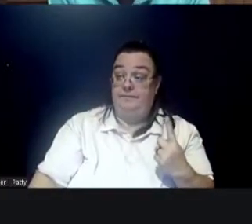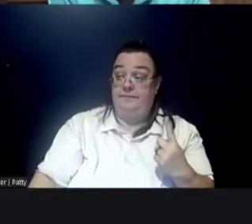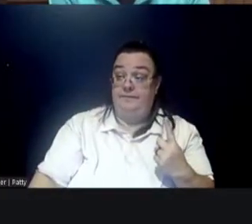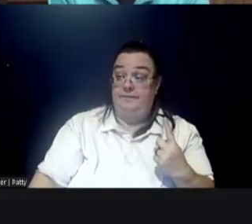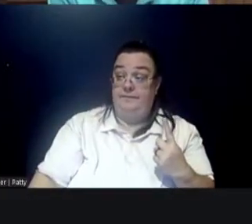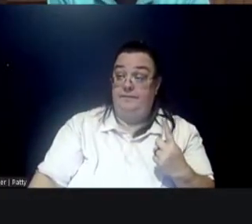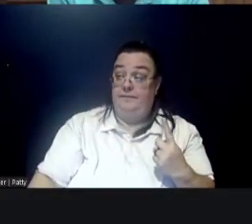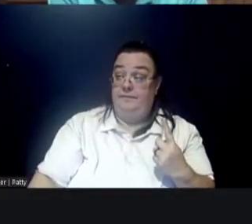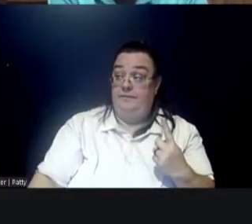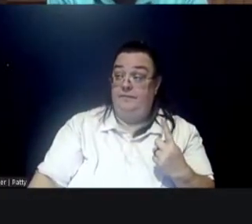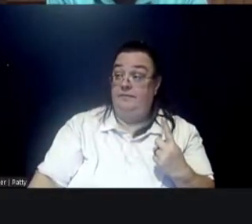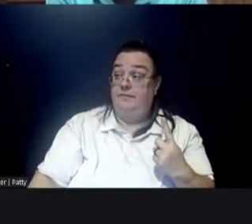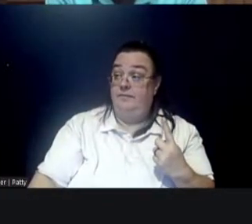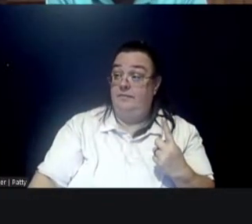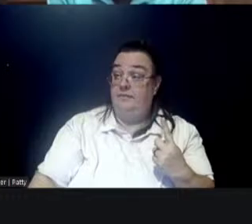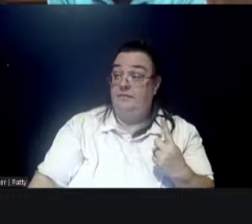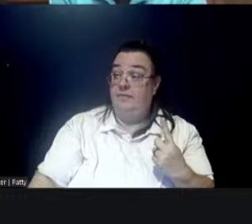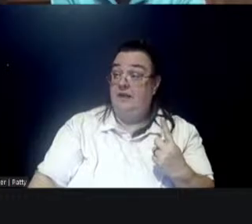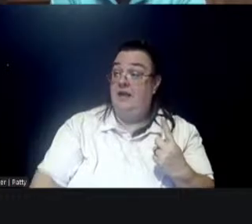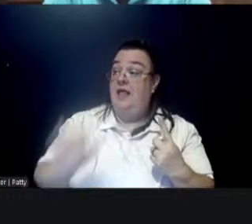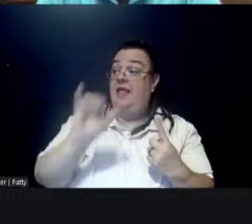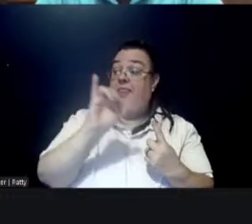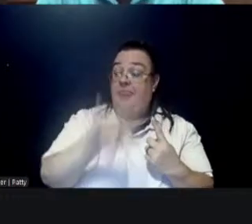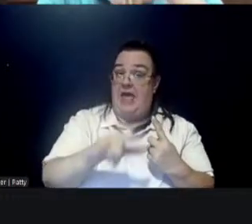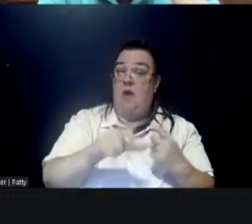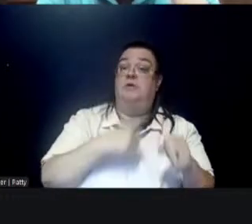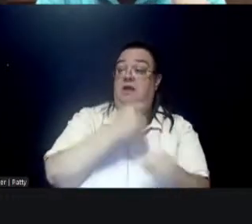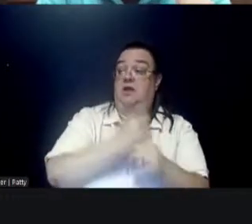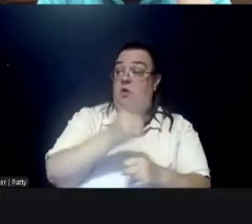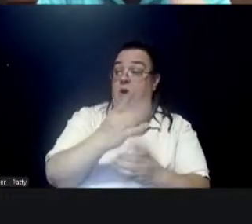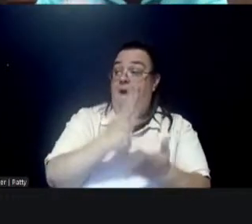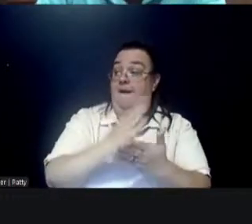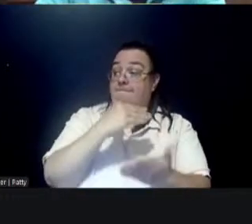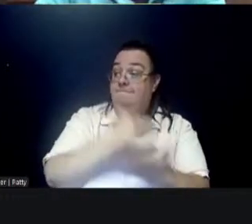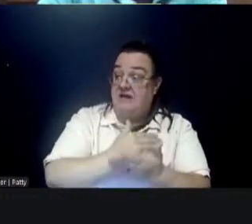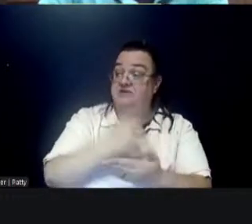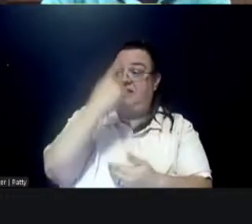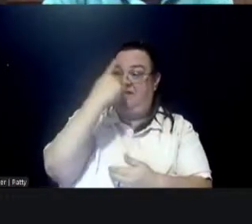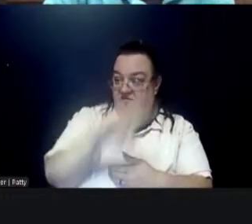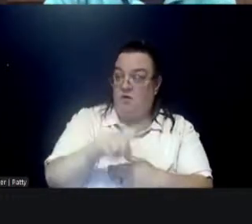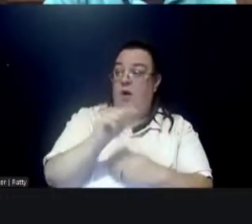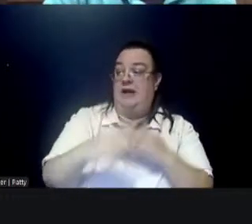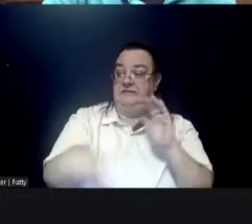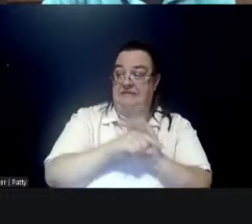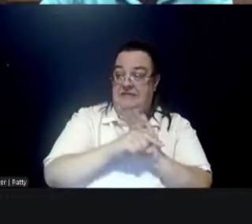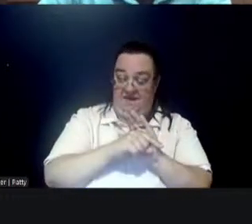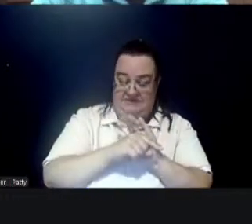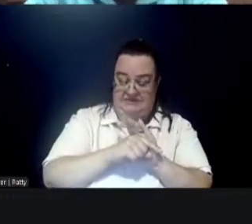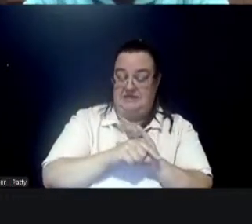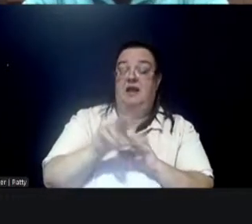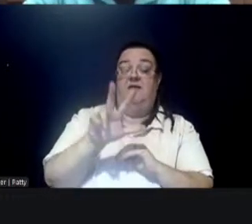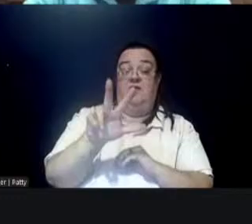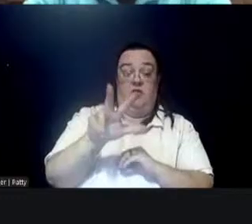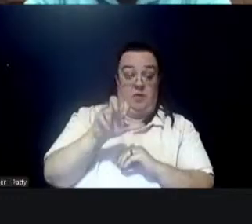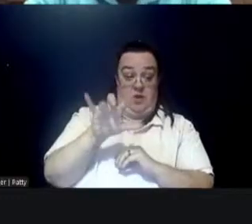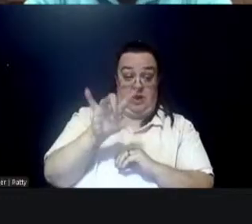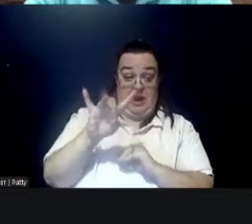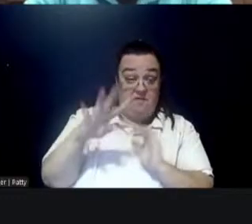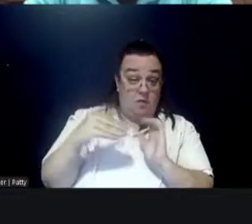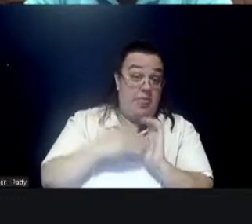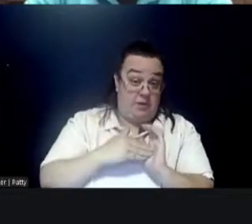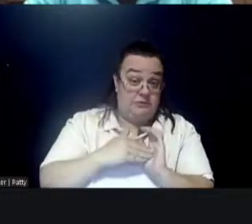that was a year that you budgeted for a deficit Yes. of